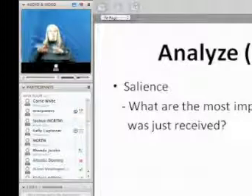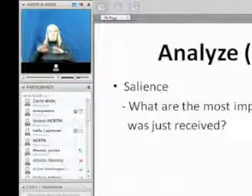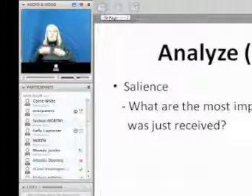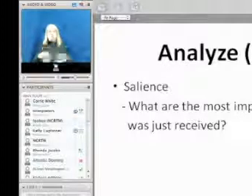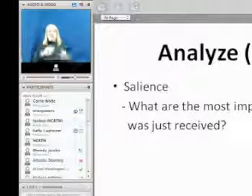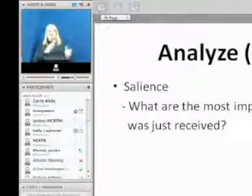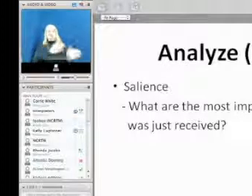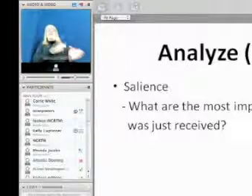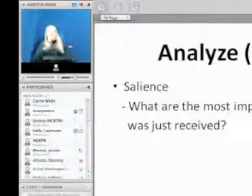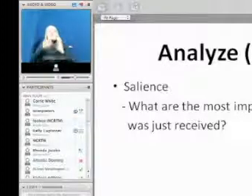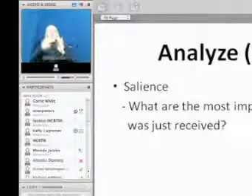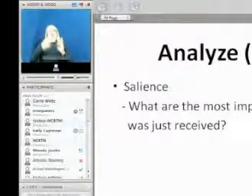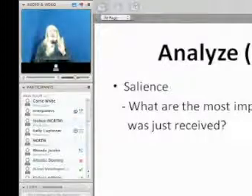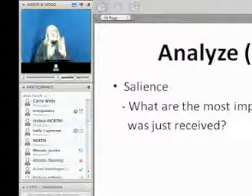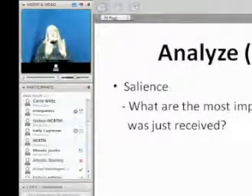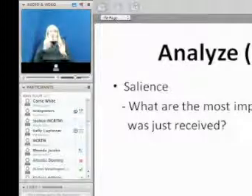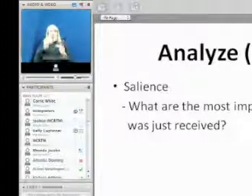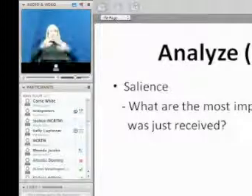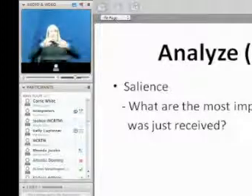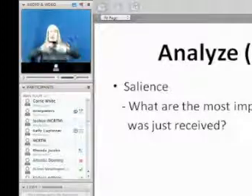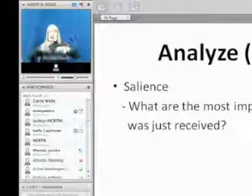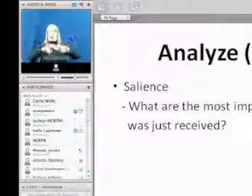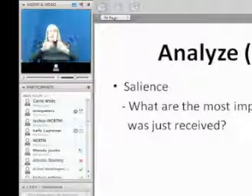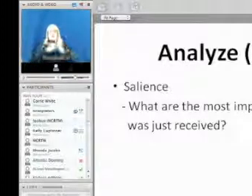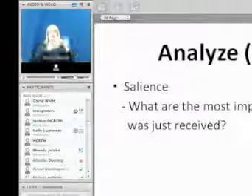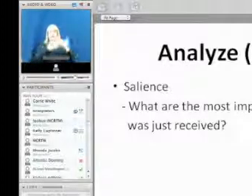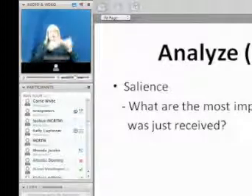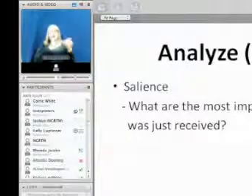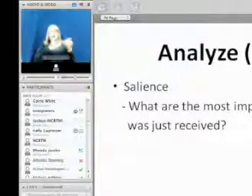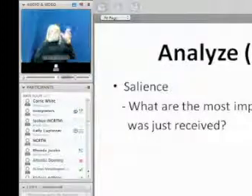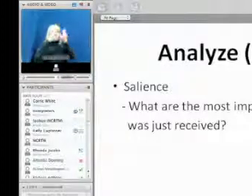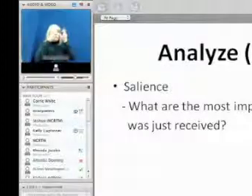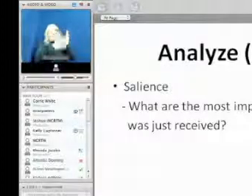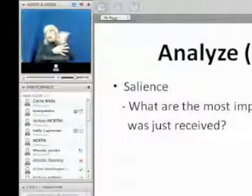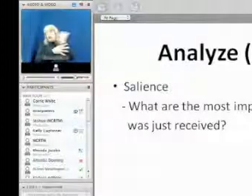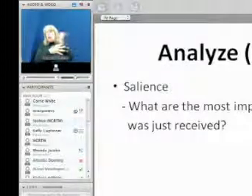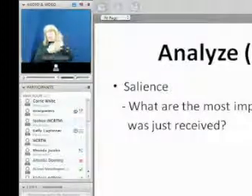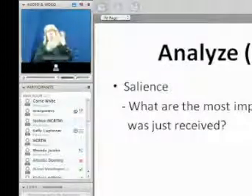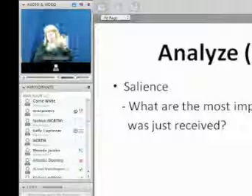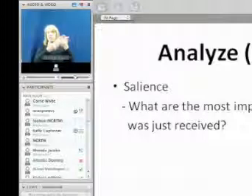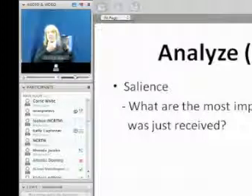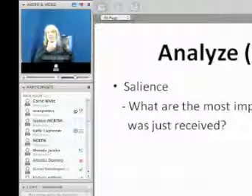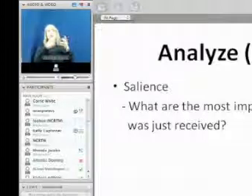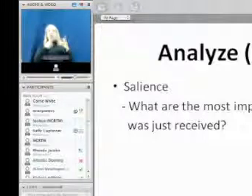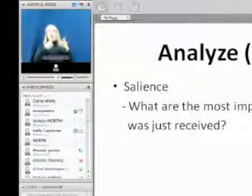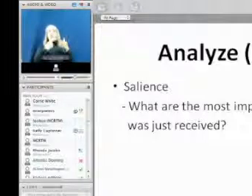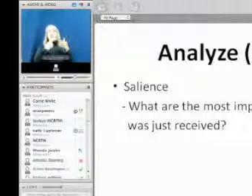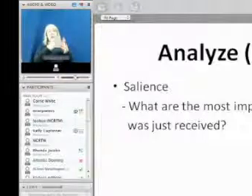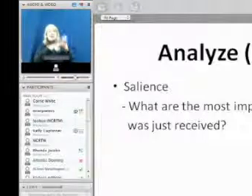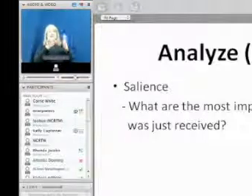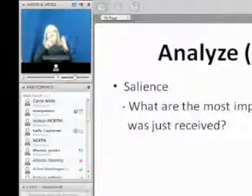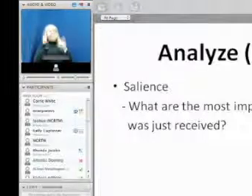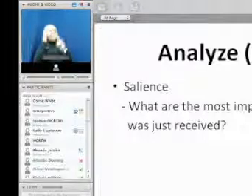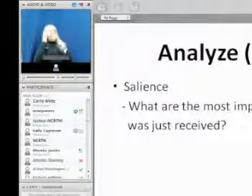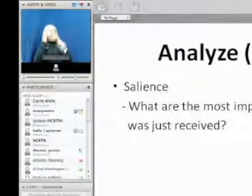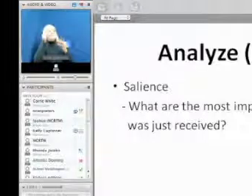you're analyzing that. So of everything you just took in, what they said and what they did, what might be the most important things to convey